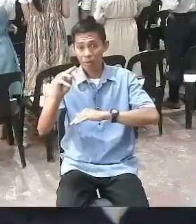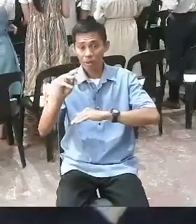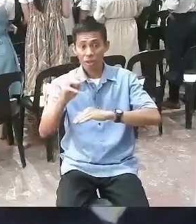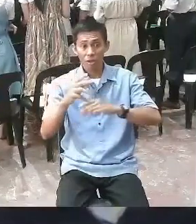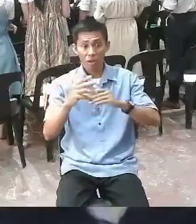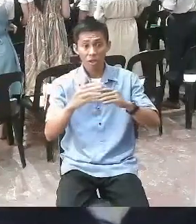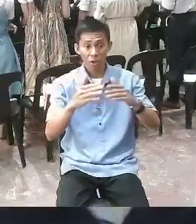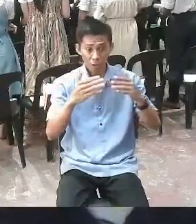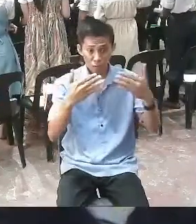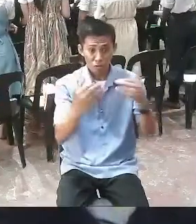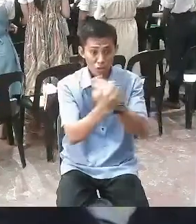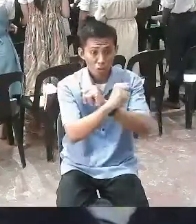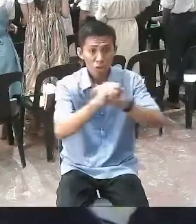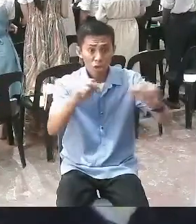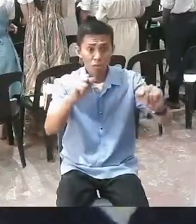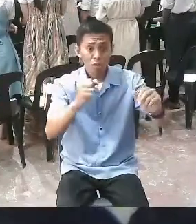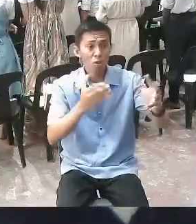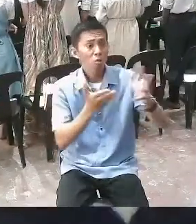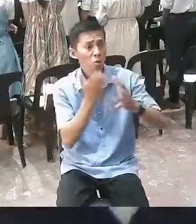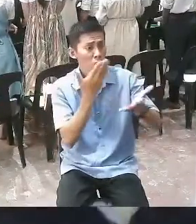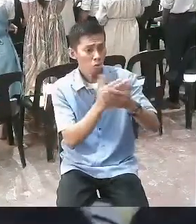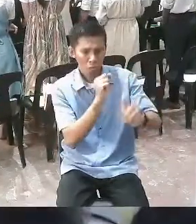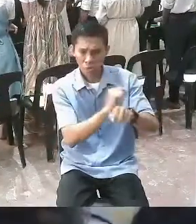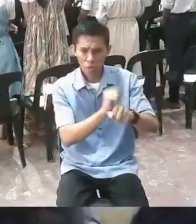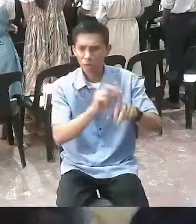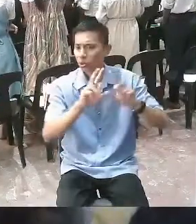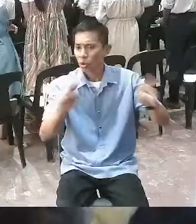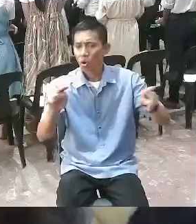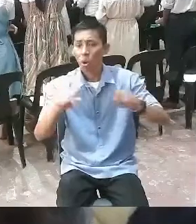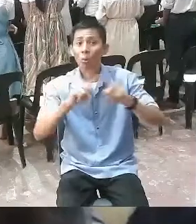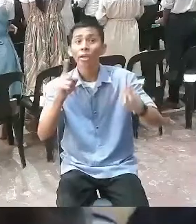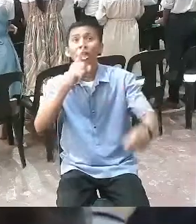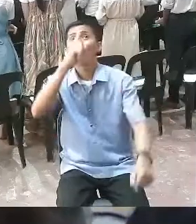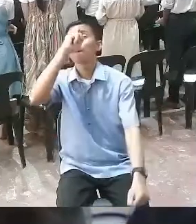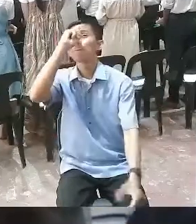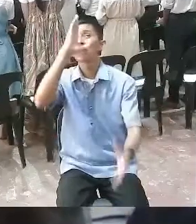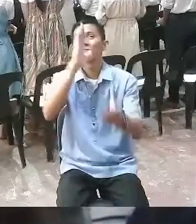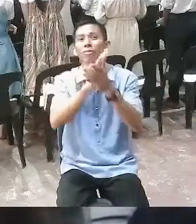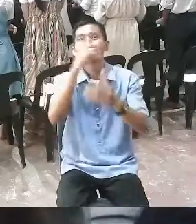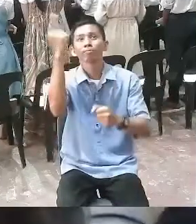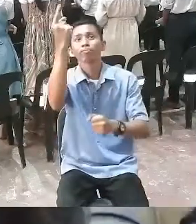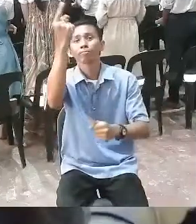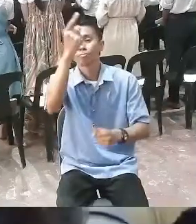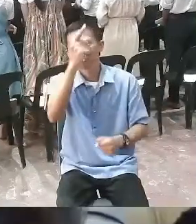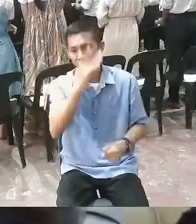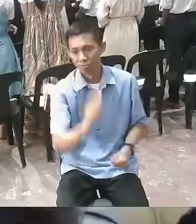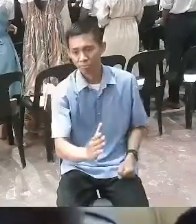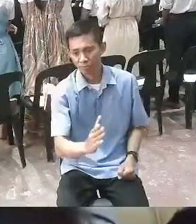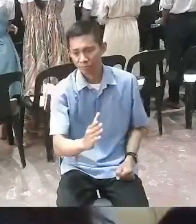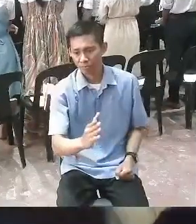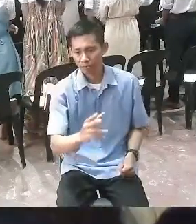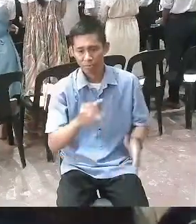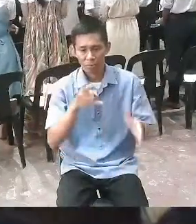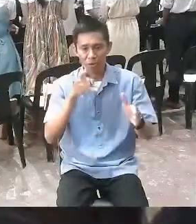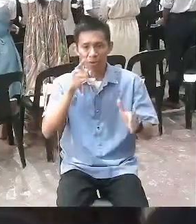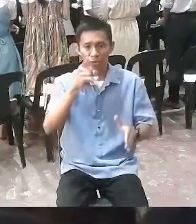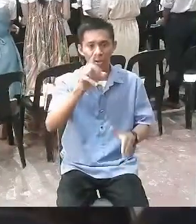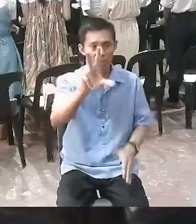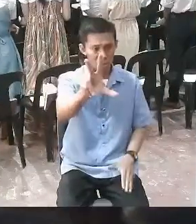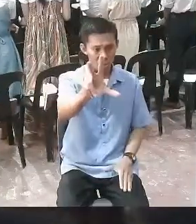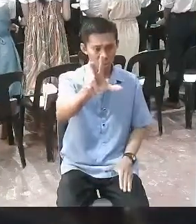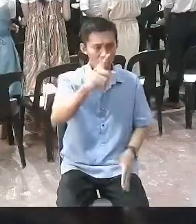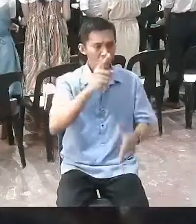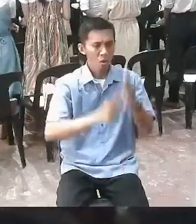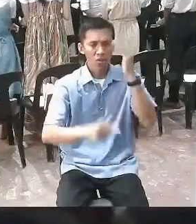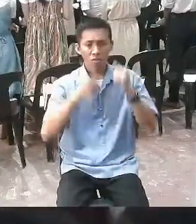works, he whereof hath to glory, but not before God. Verse 3, for what